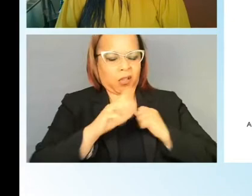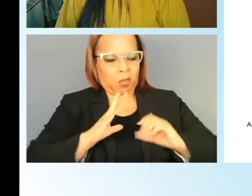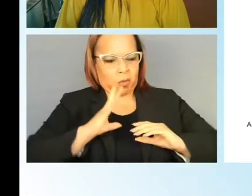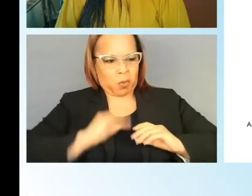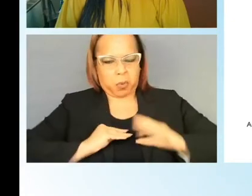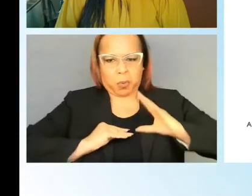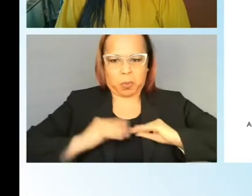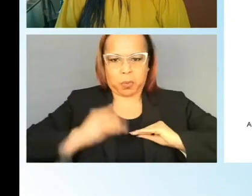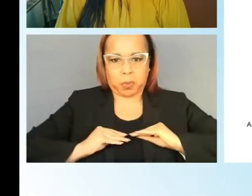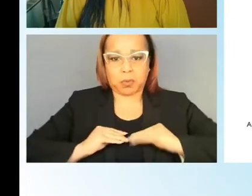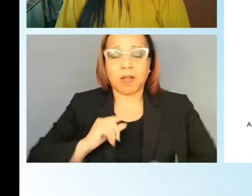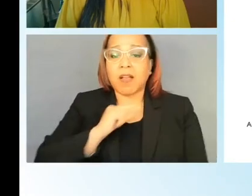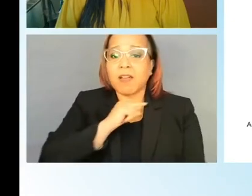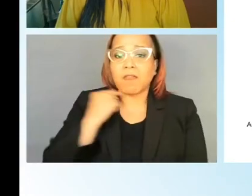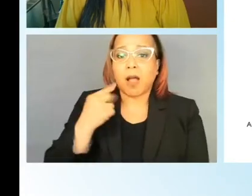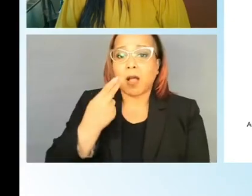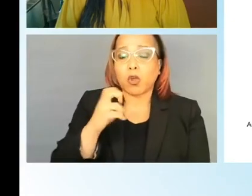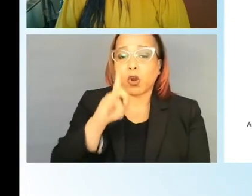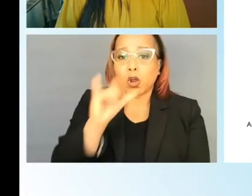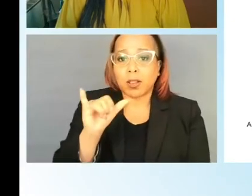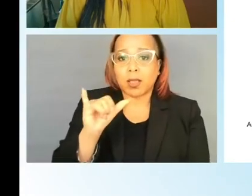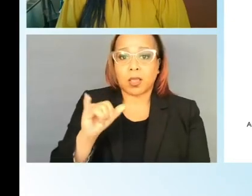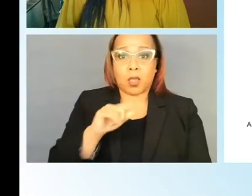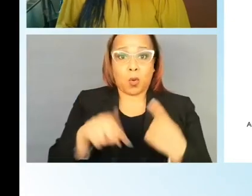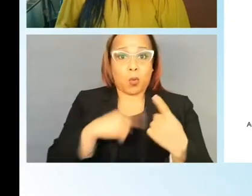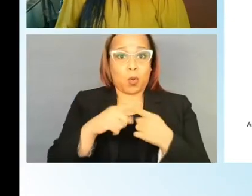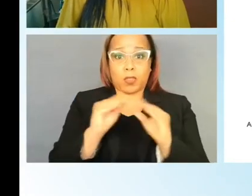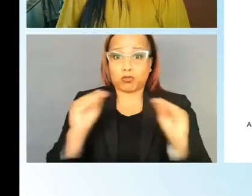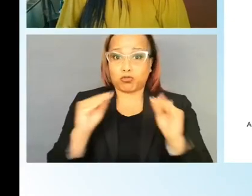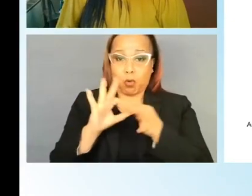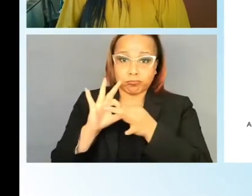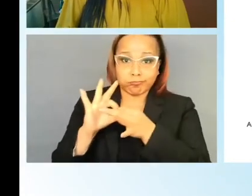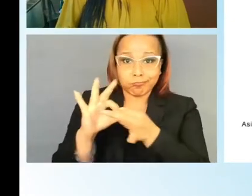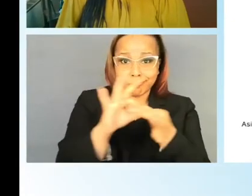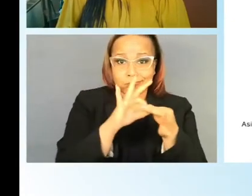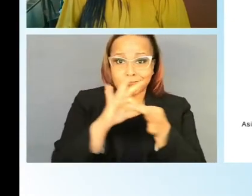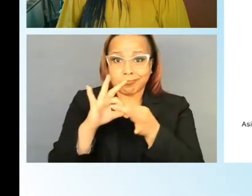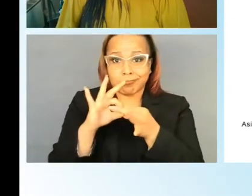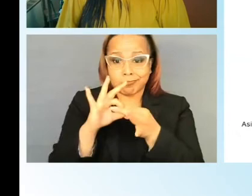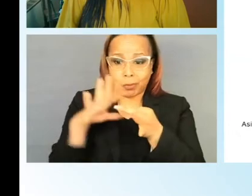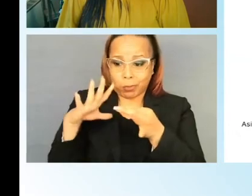Father Hurley, when there's no kinship, that's where the trouble starts.